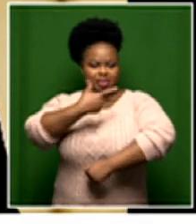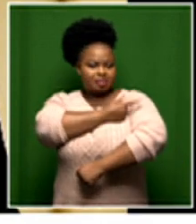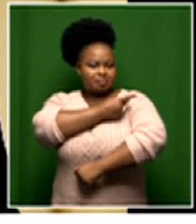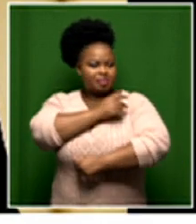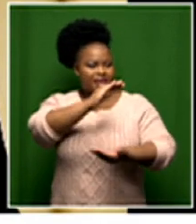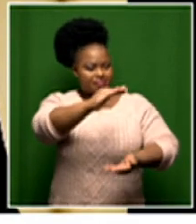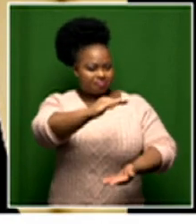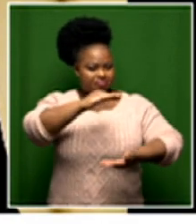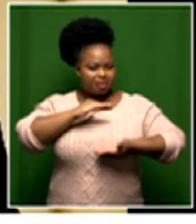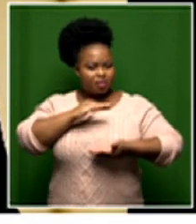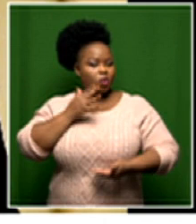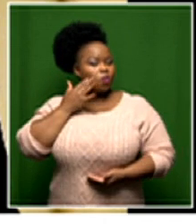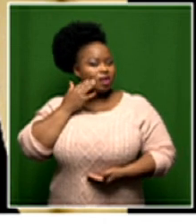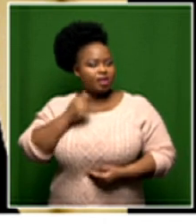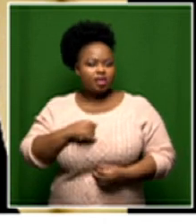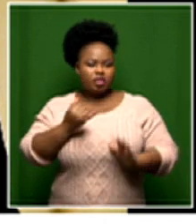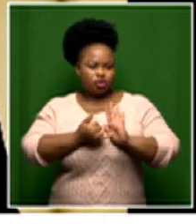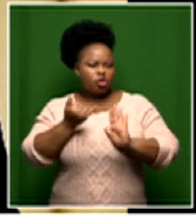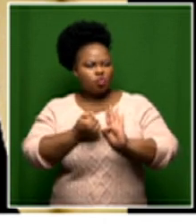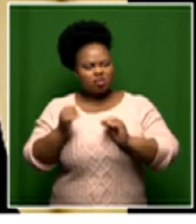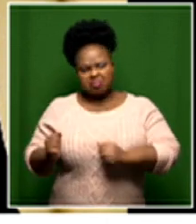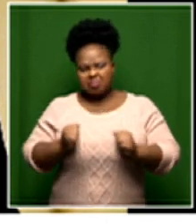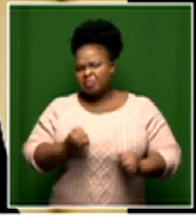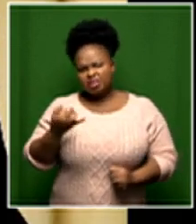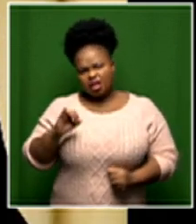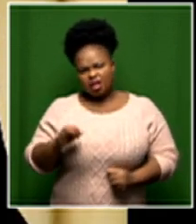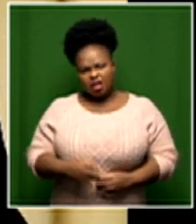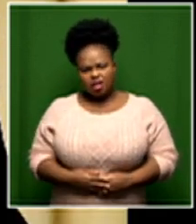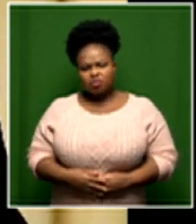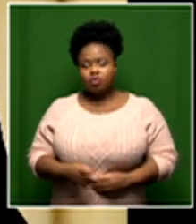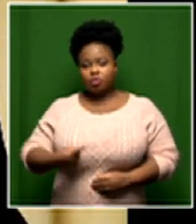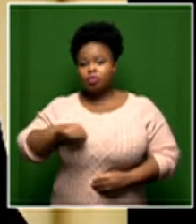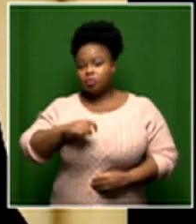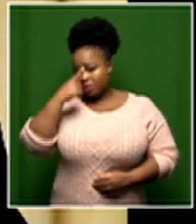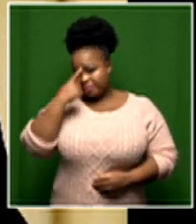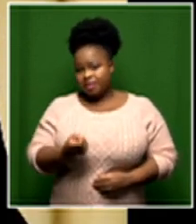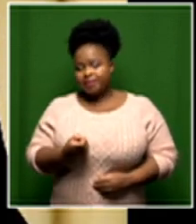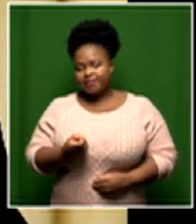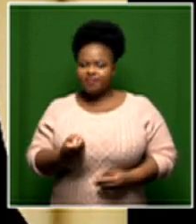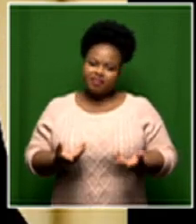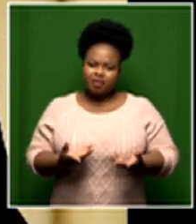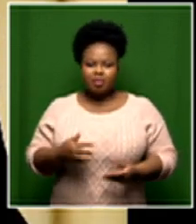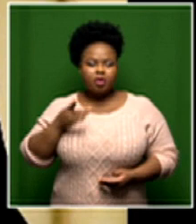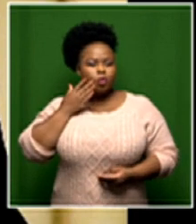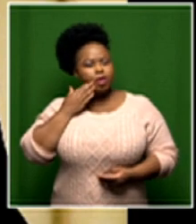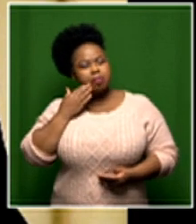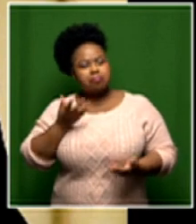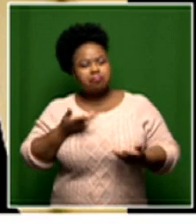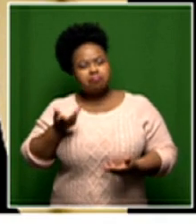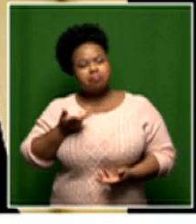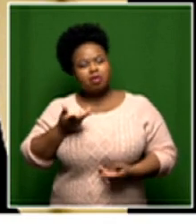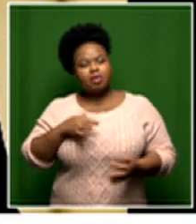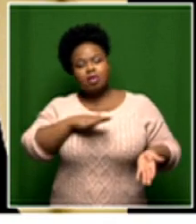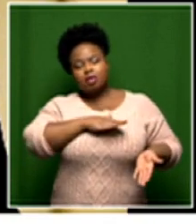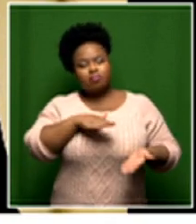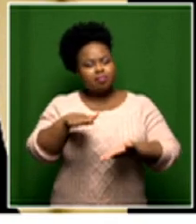around January, that still stands, and we believe that will be the beginning of the